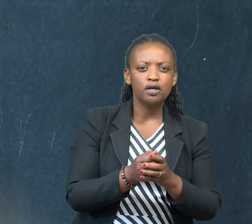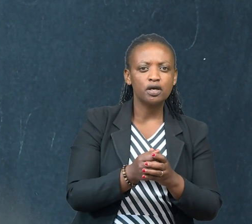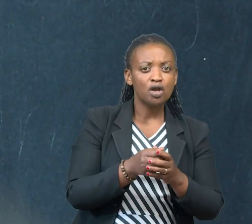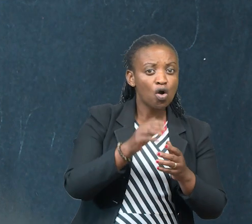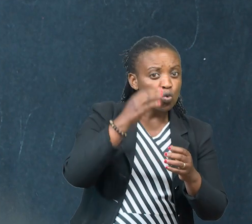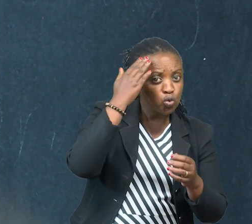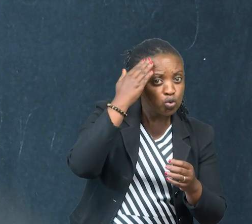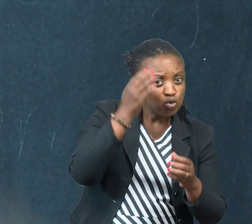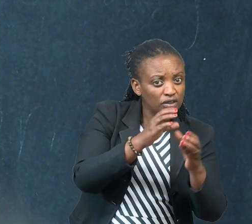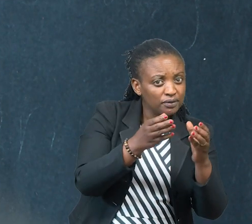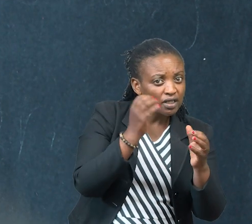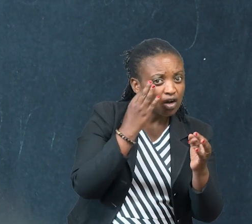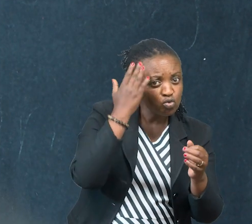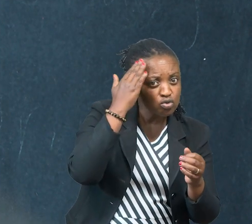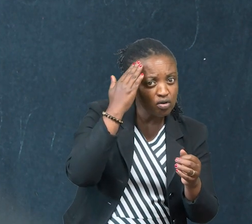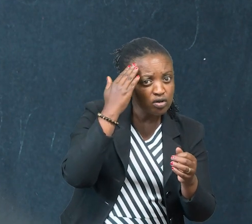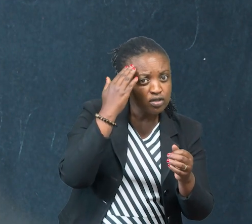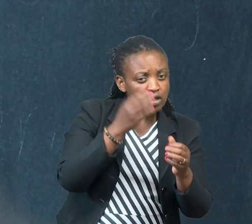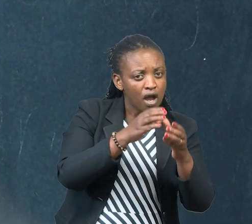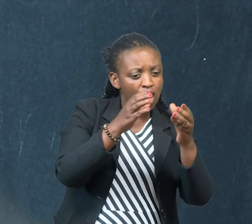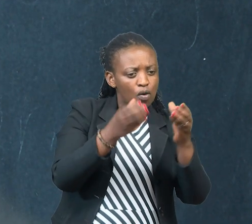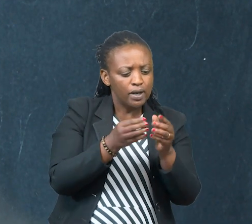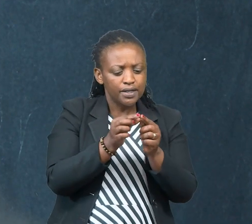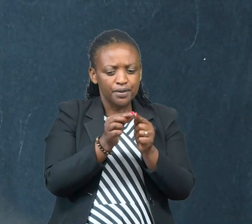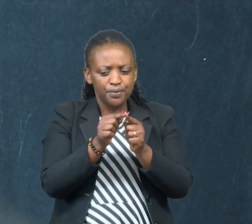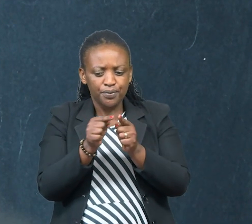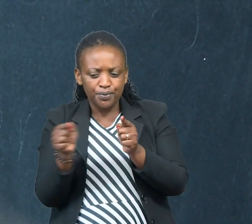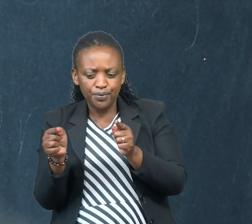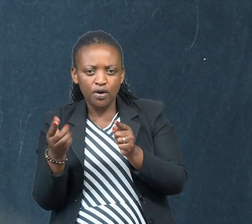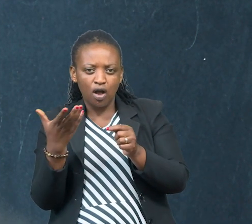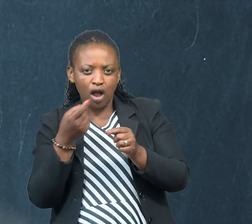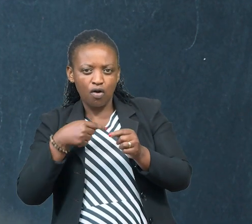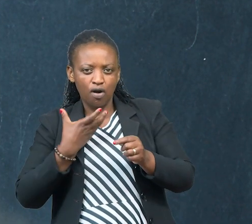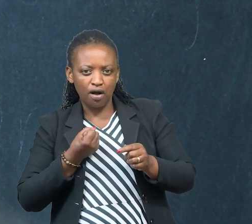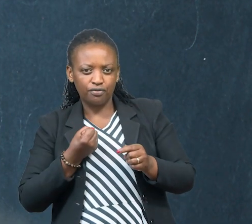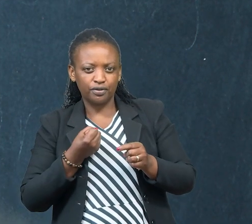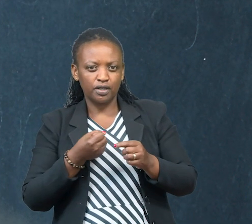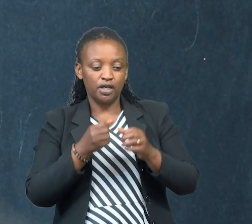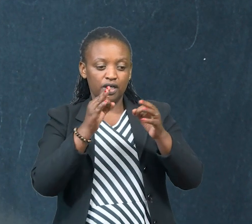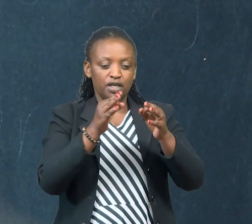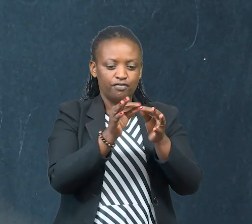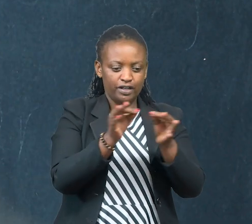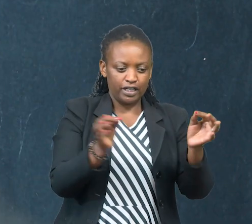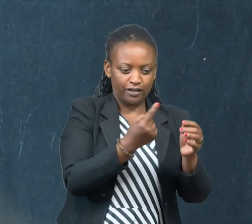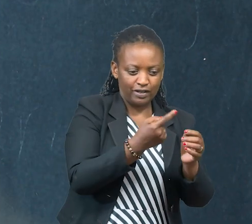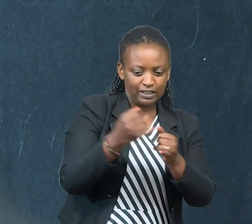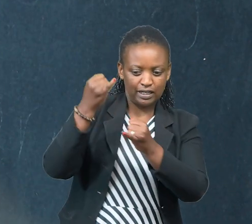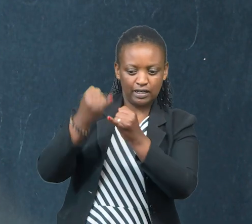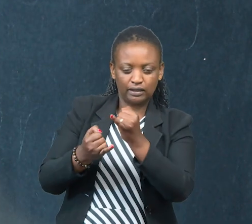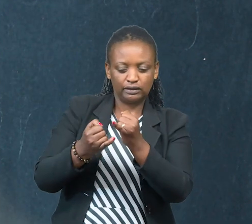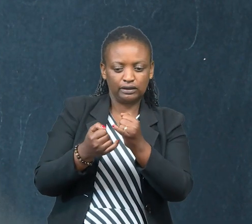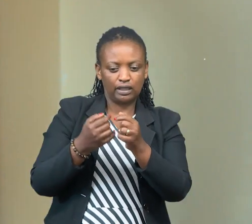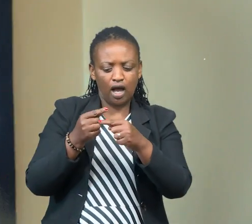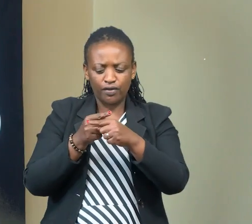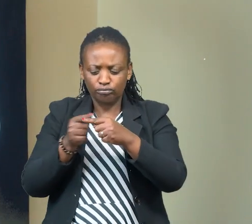pairs? You know pairs? Yes. Okay. How many pairs would you have if the length between the first